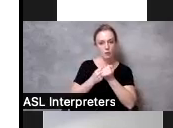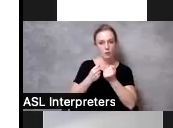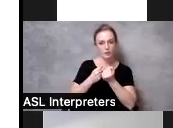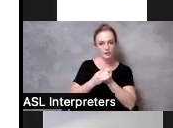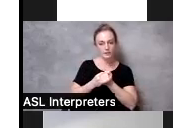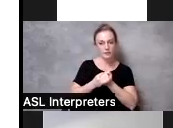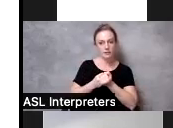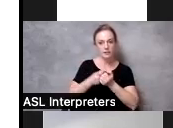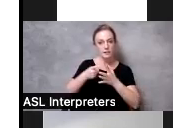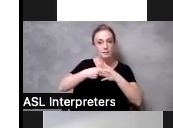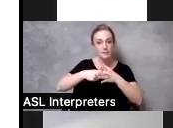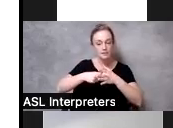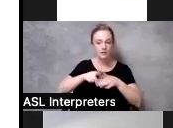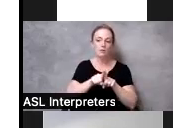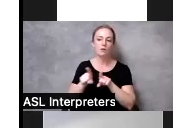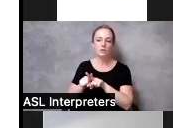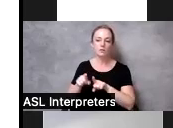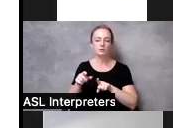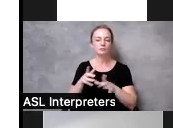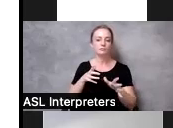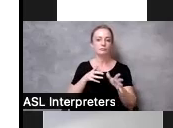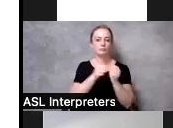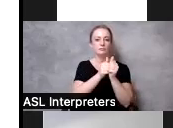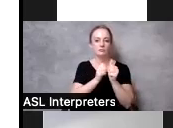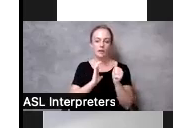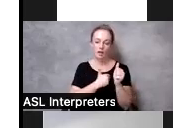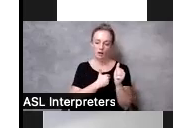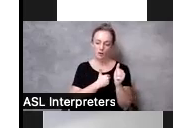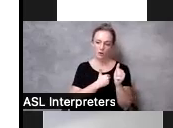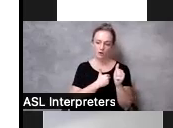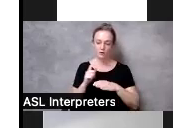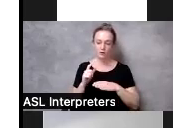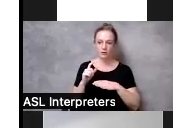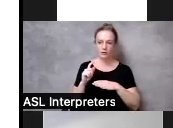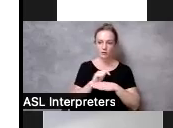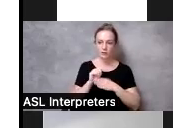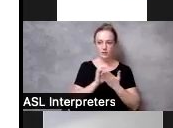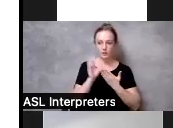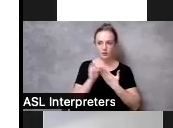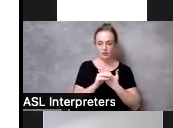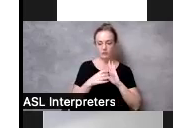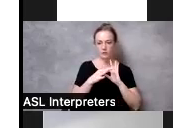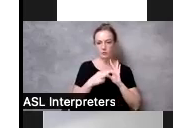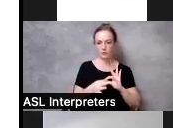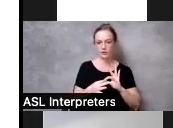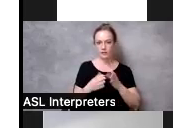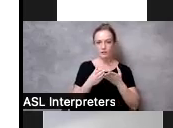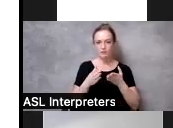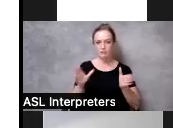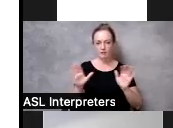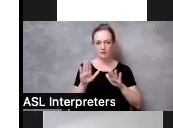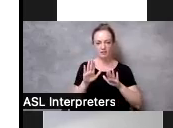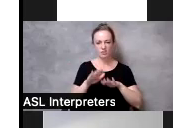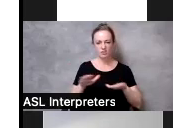end. And in addition to that, we updated our training curriculum related to our public child welfare certification. So